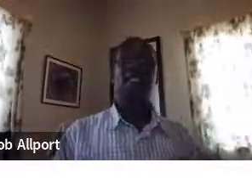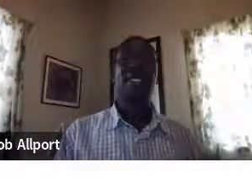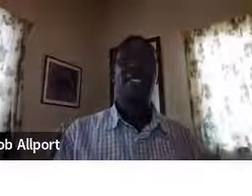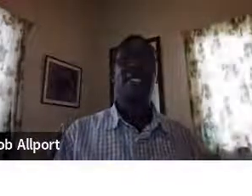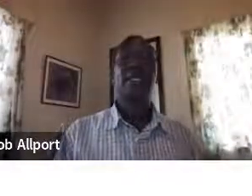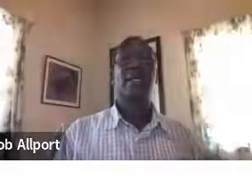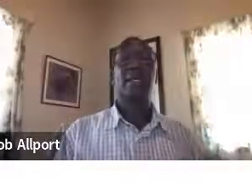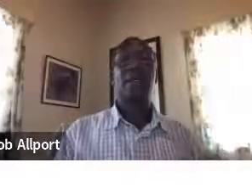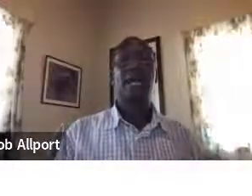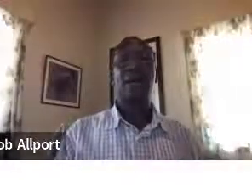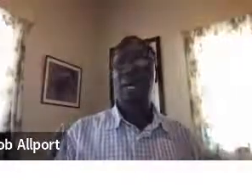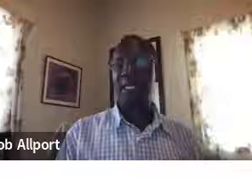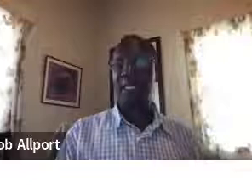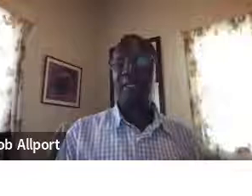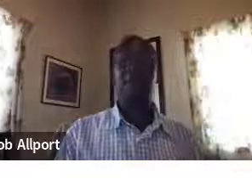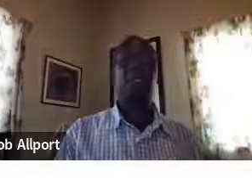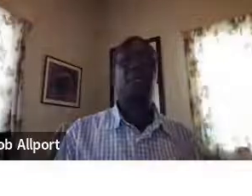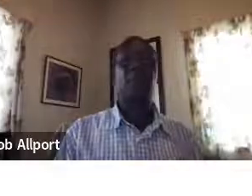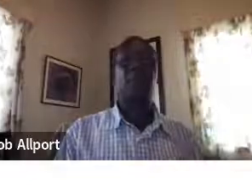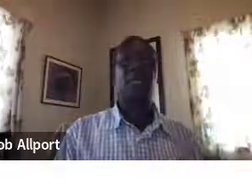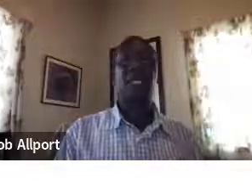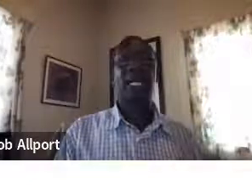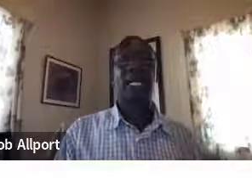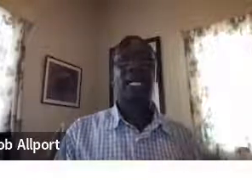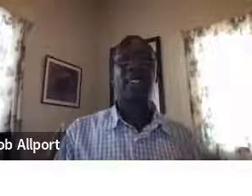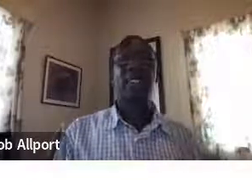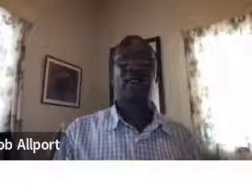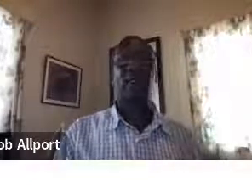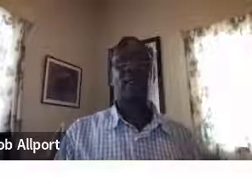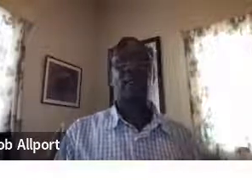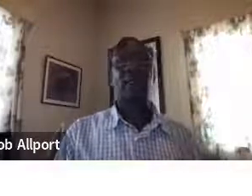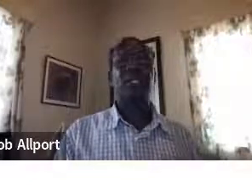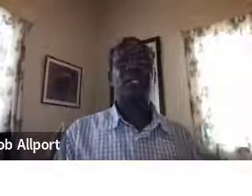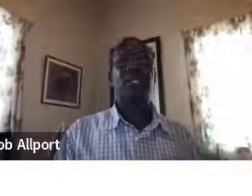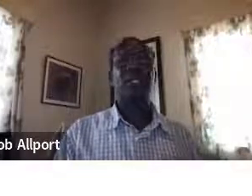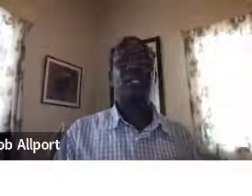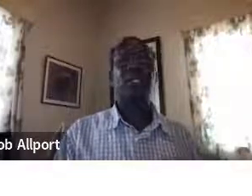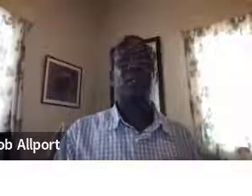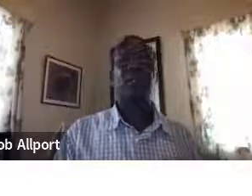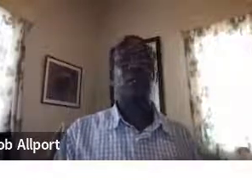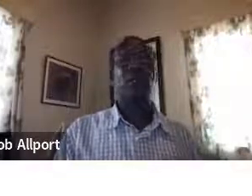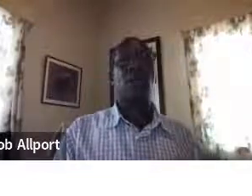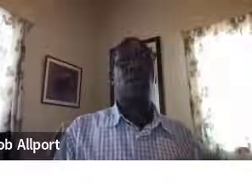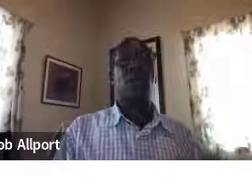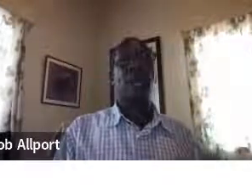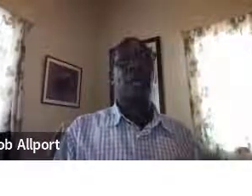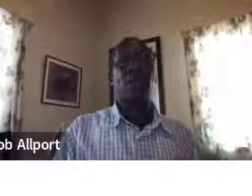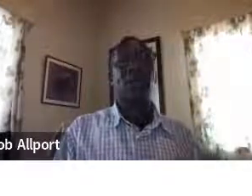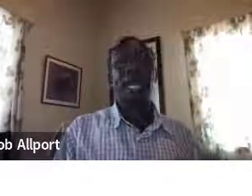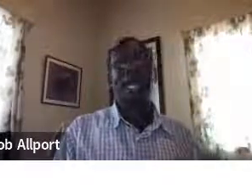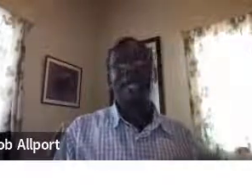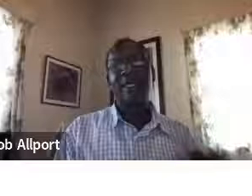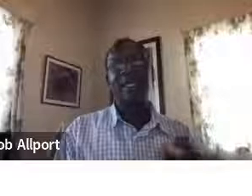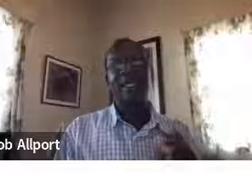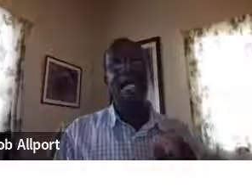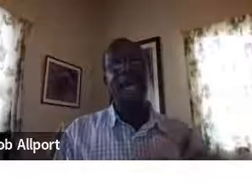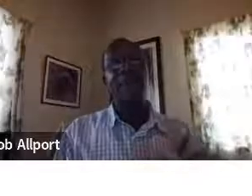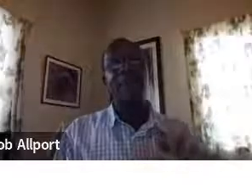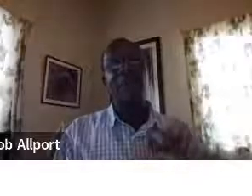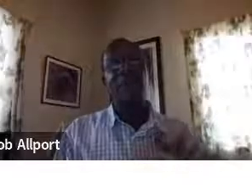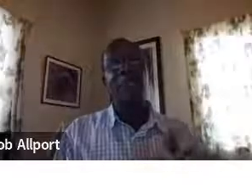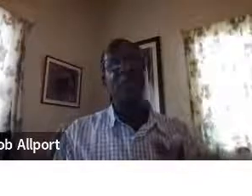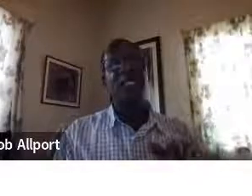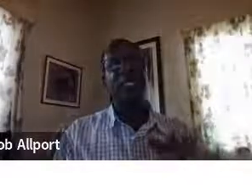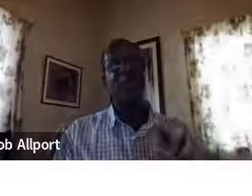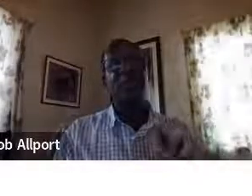that year, how much is produced. Again, you see it's still, but also there is